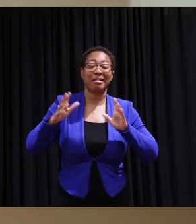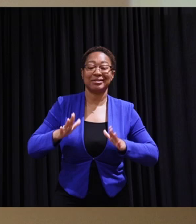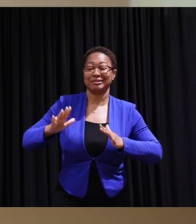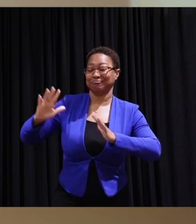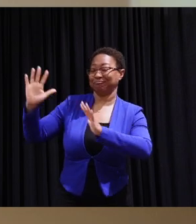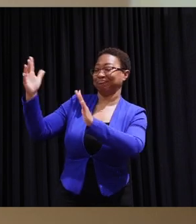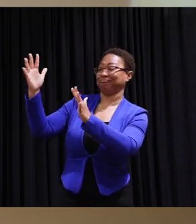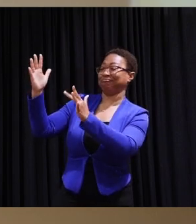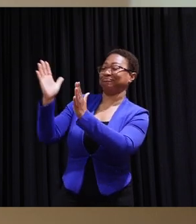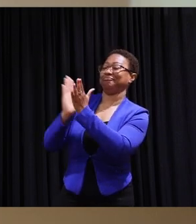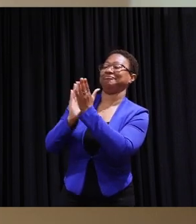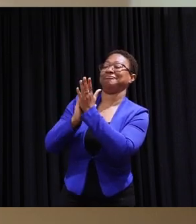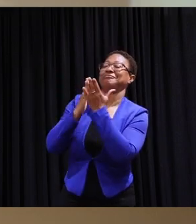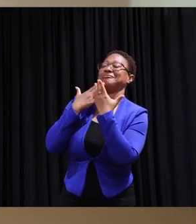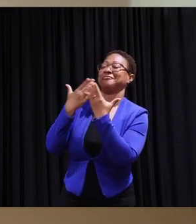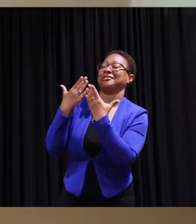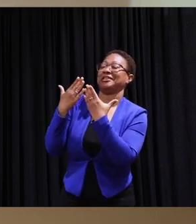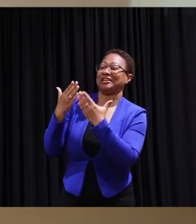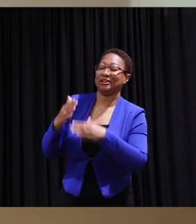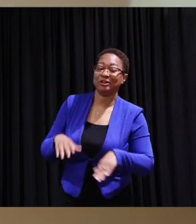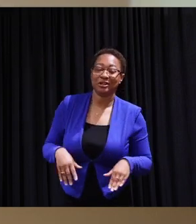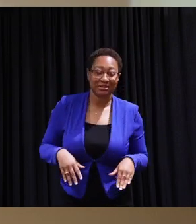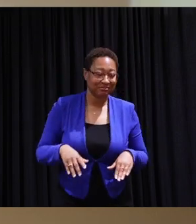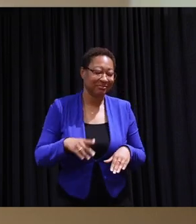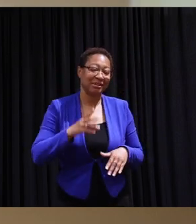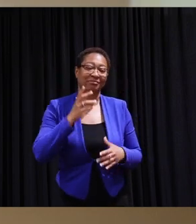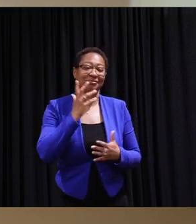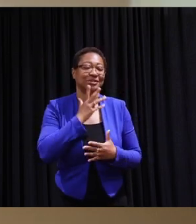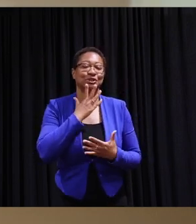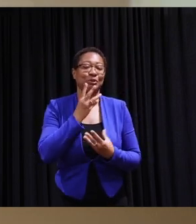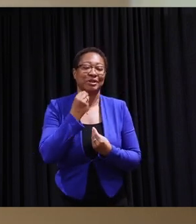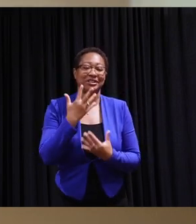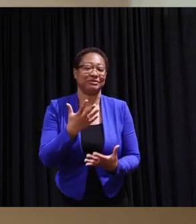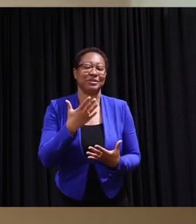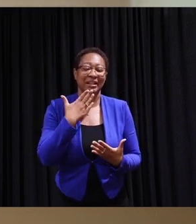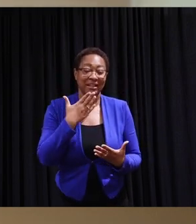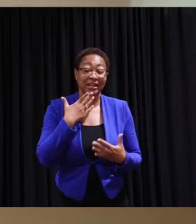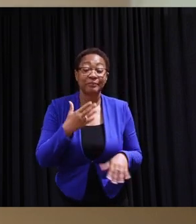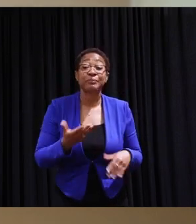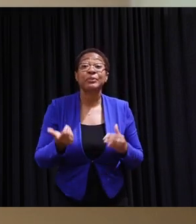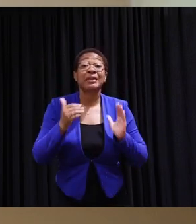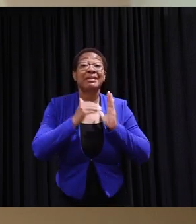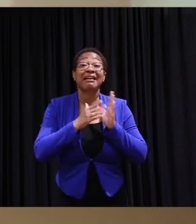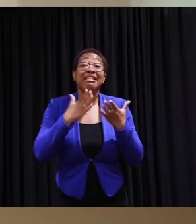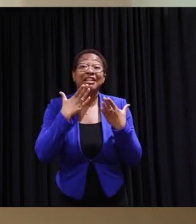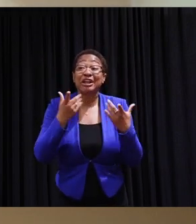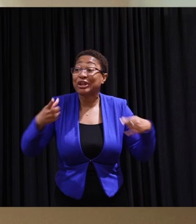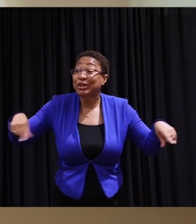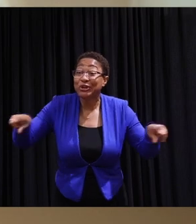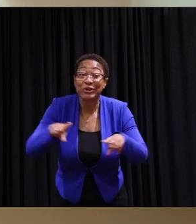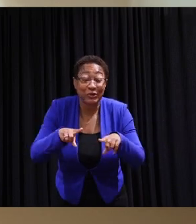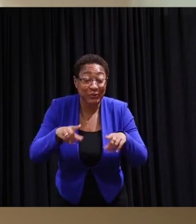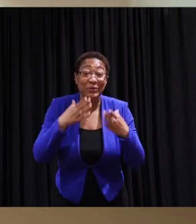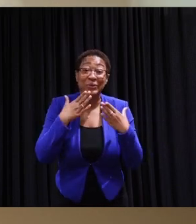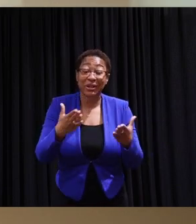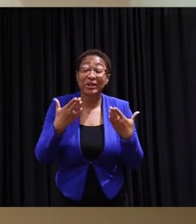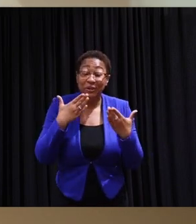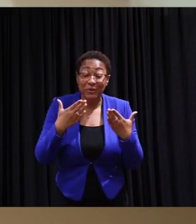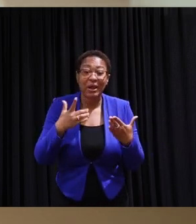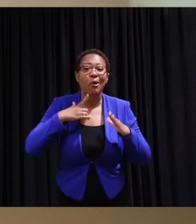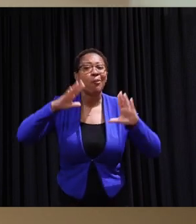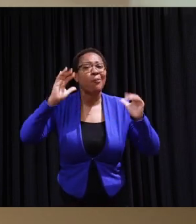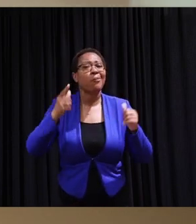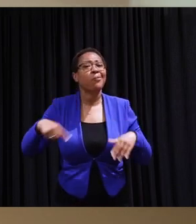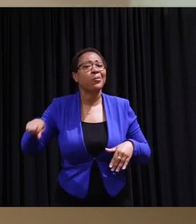for your time. I learned so much today, so I really appreciate it. And thank you again. Thank you. And I hope that